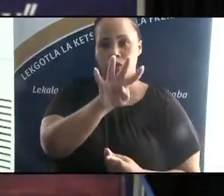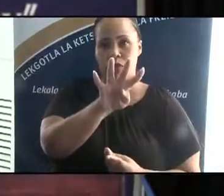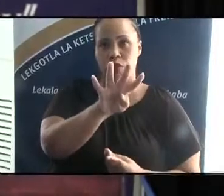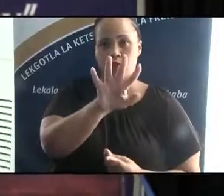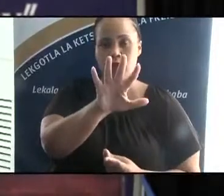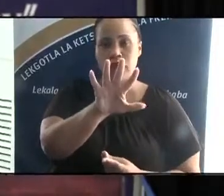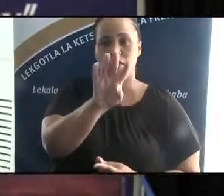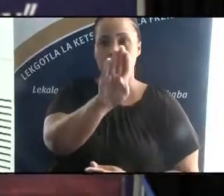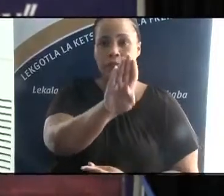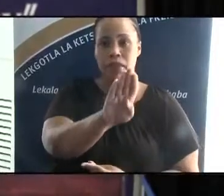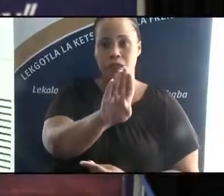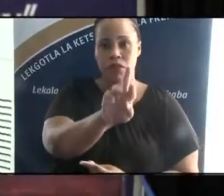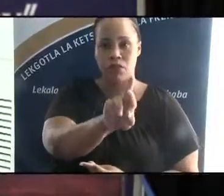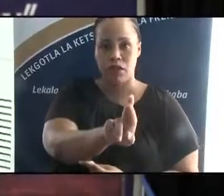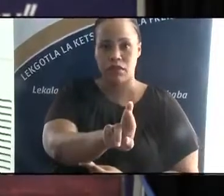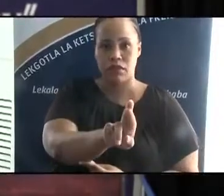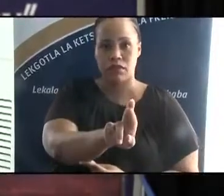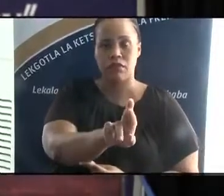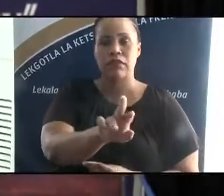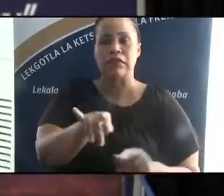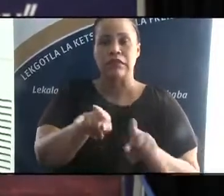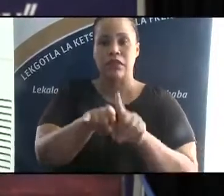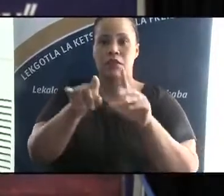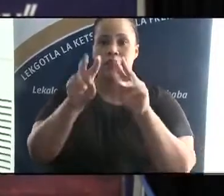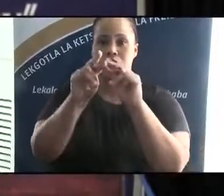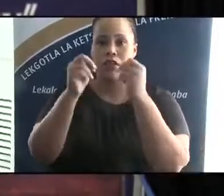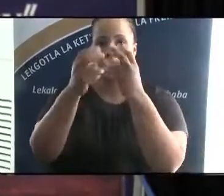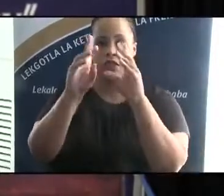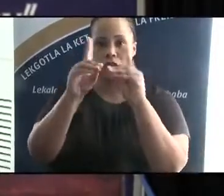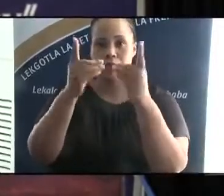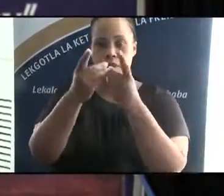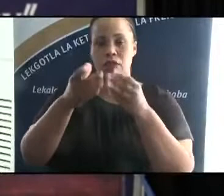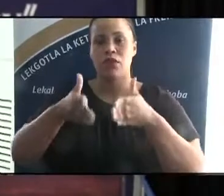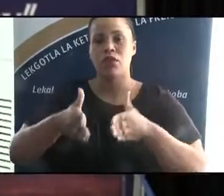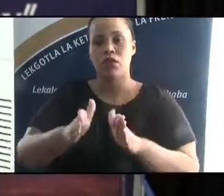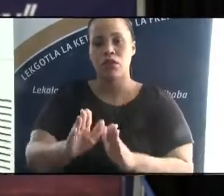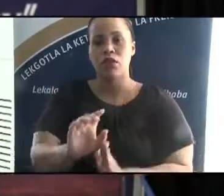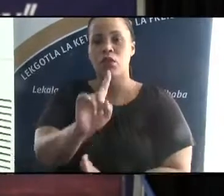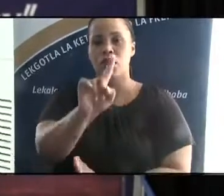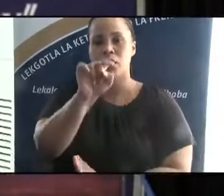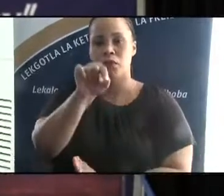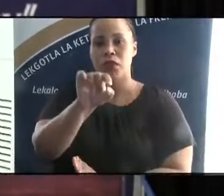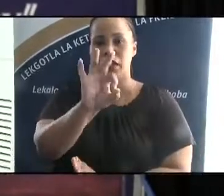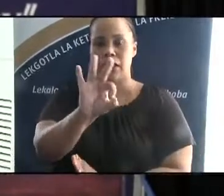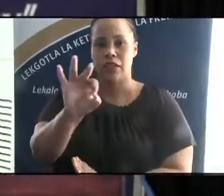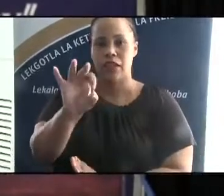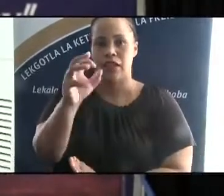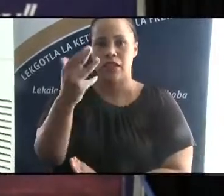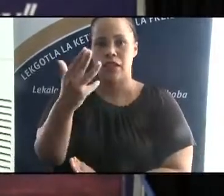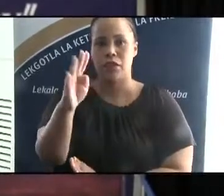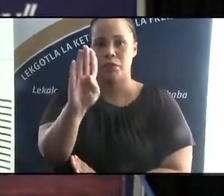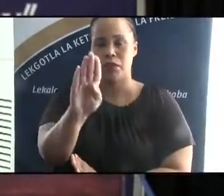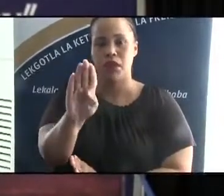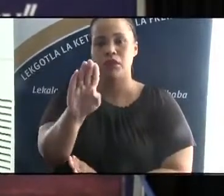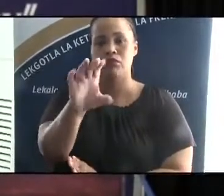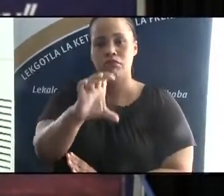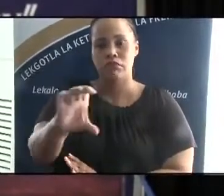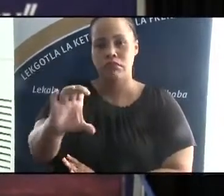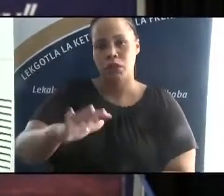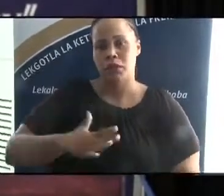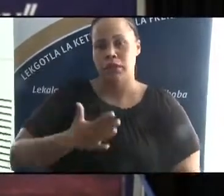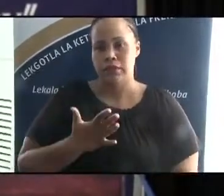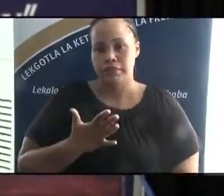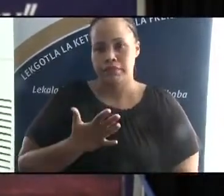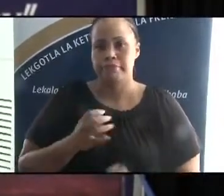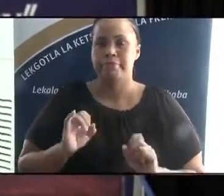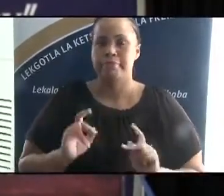billion, and National Department of Roads intends to invest 1.339 billion. Honourable Speaker,